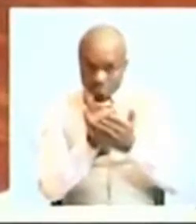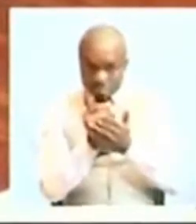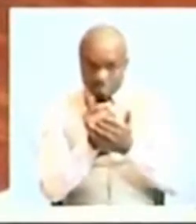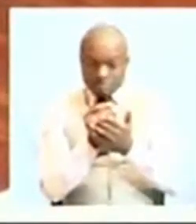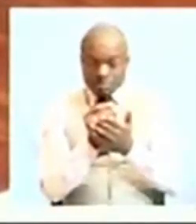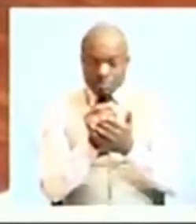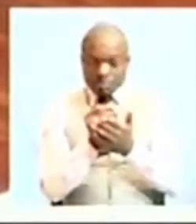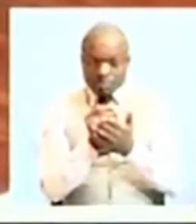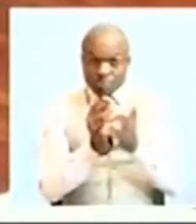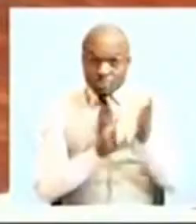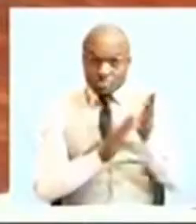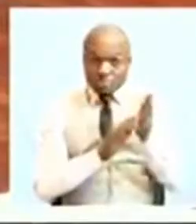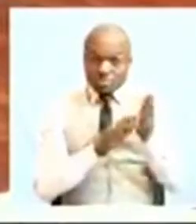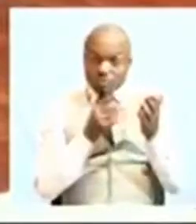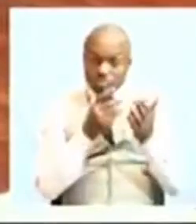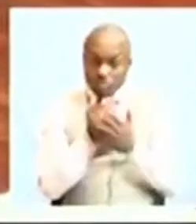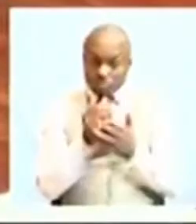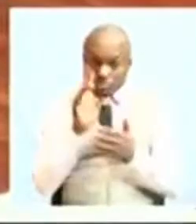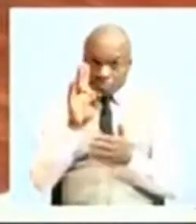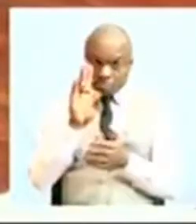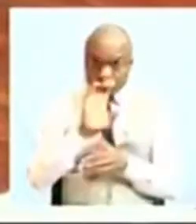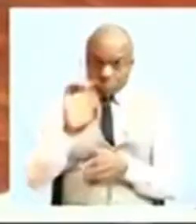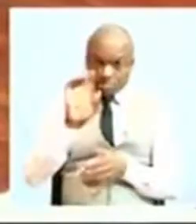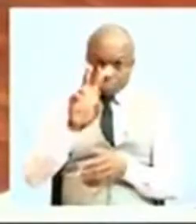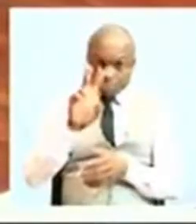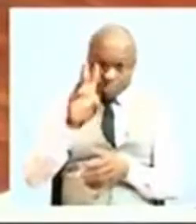bursaries amounting to